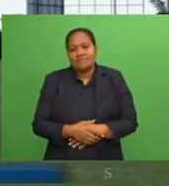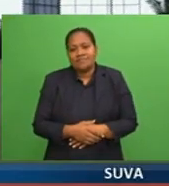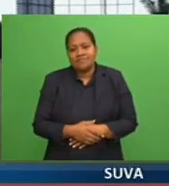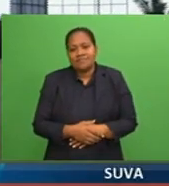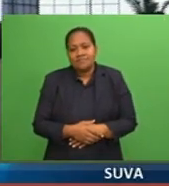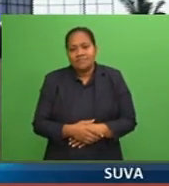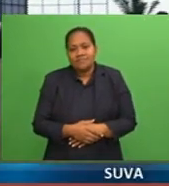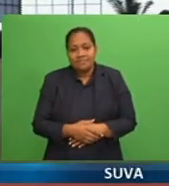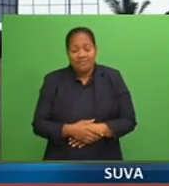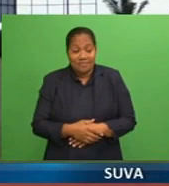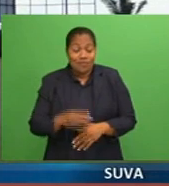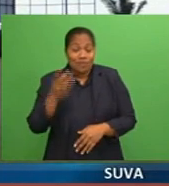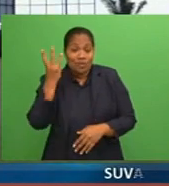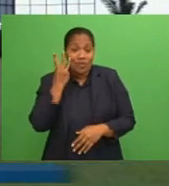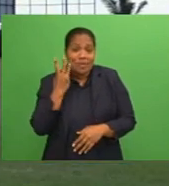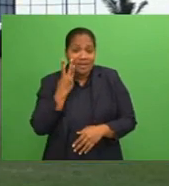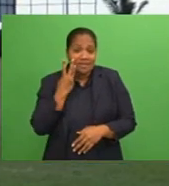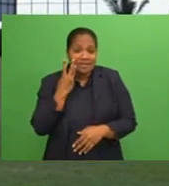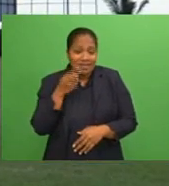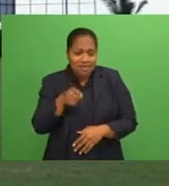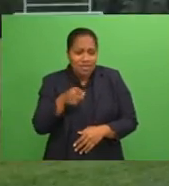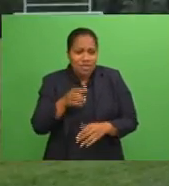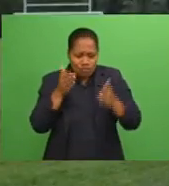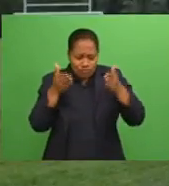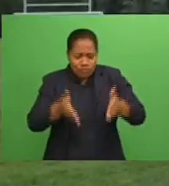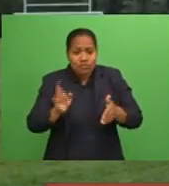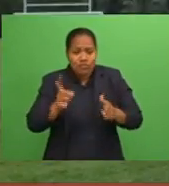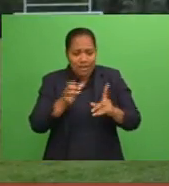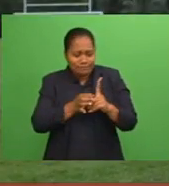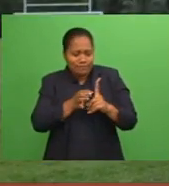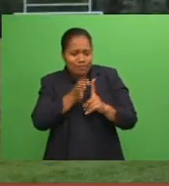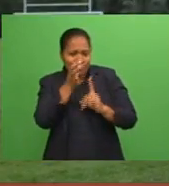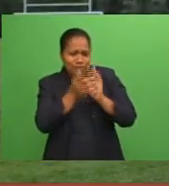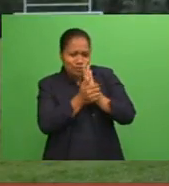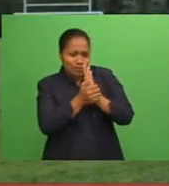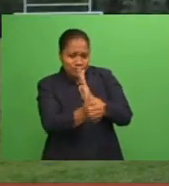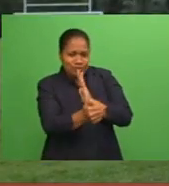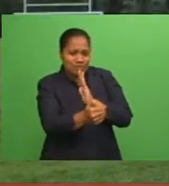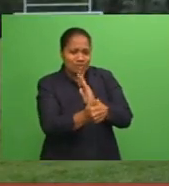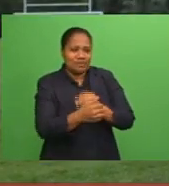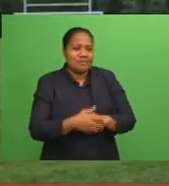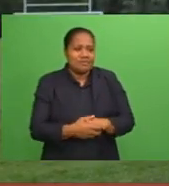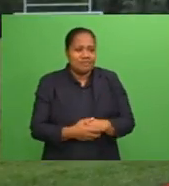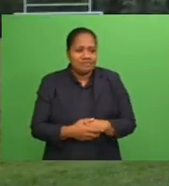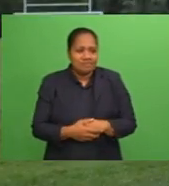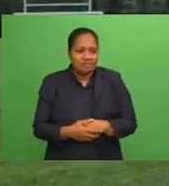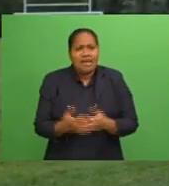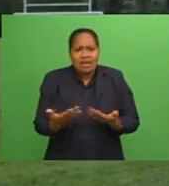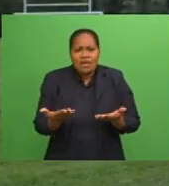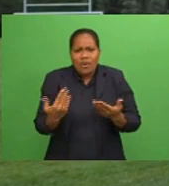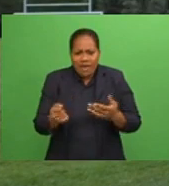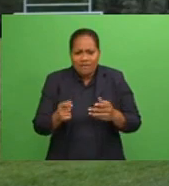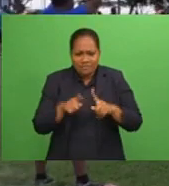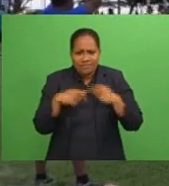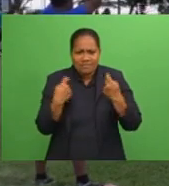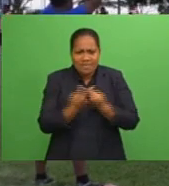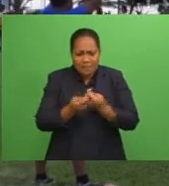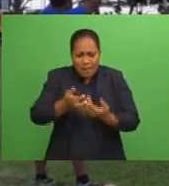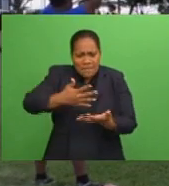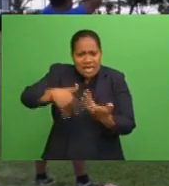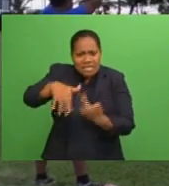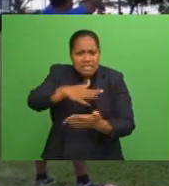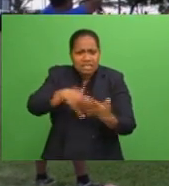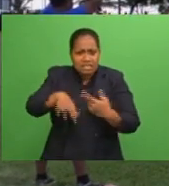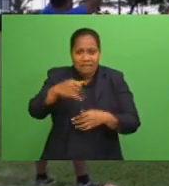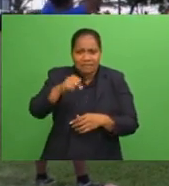These women have turned their focus to improving their skills. Yes, with the caliber of players that we have, we got a mixture of senior girls and very